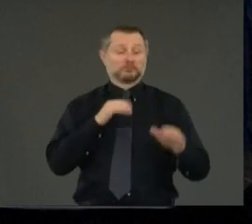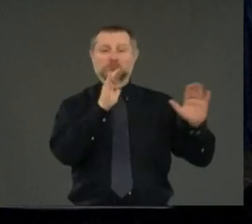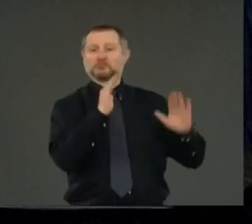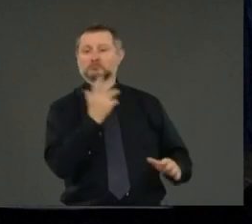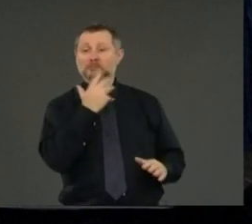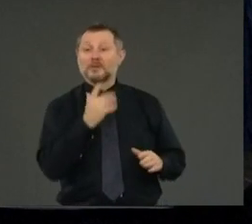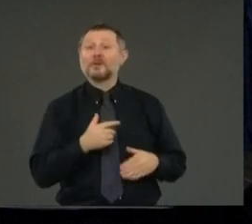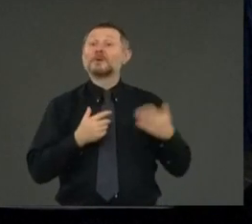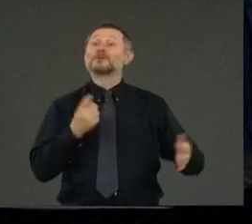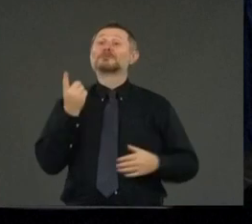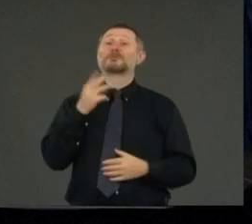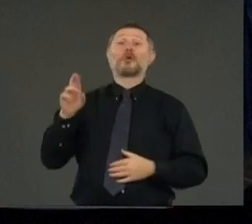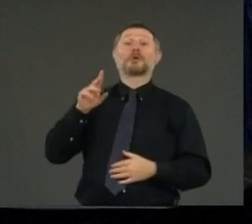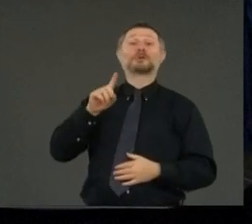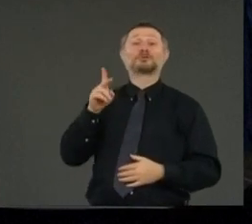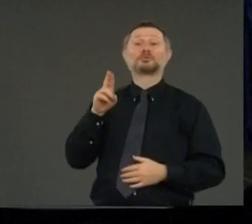commissioner.